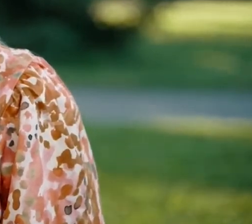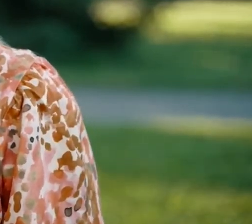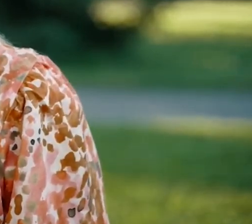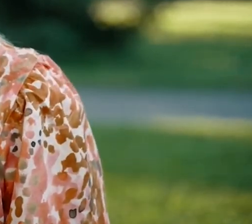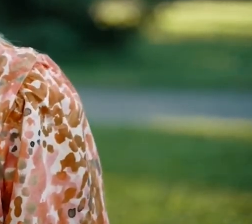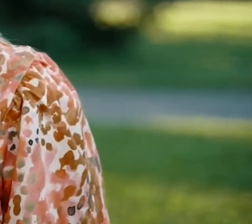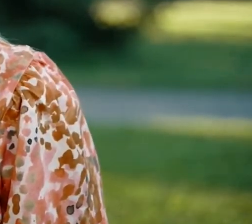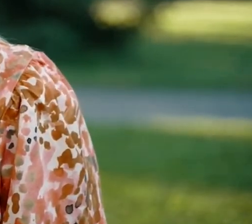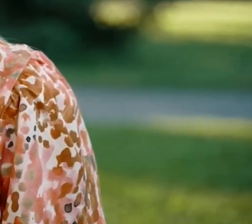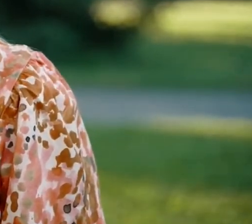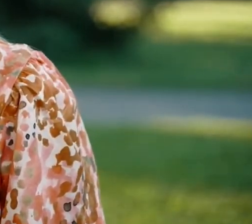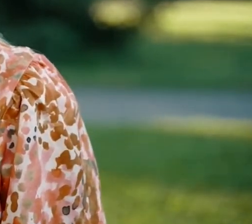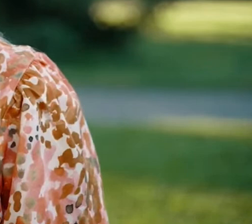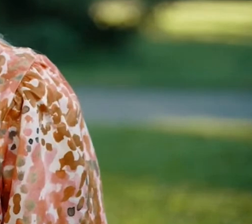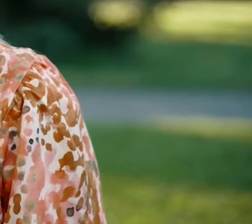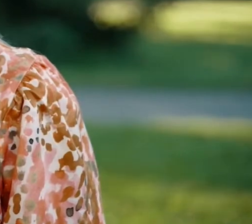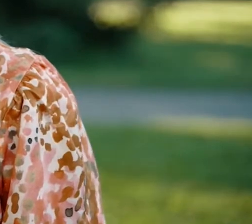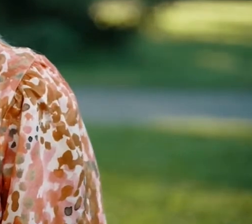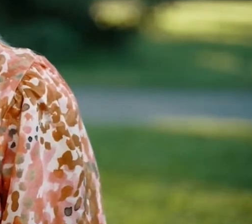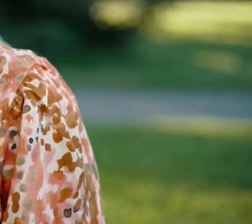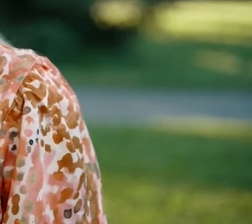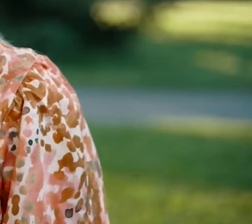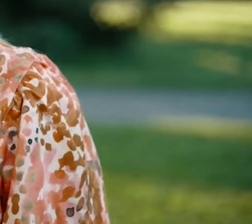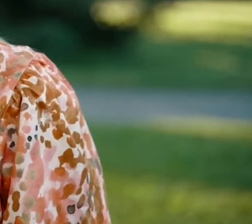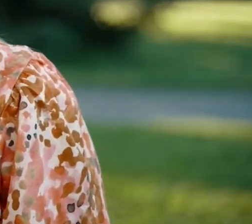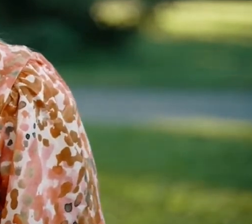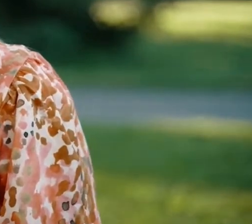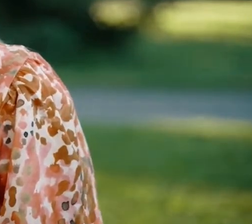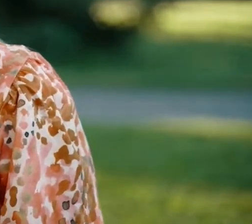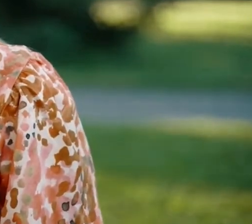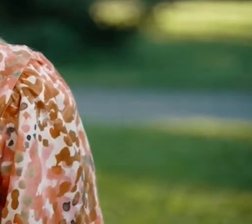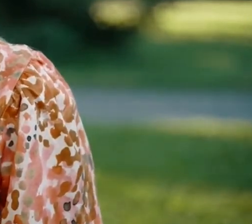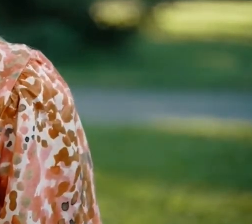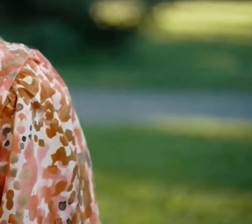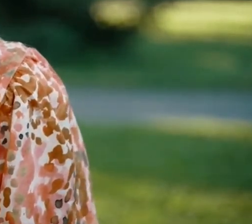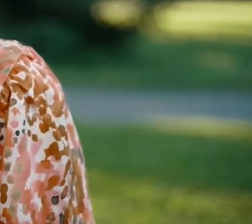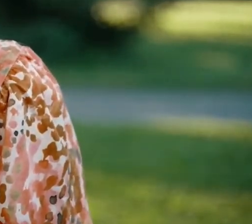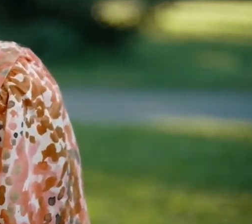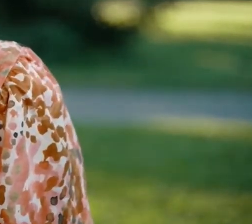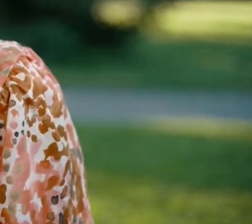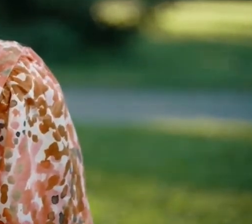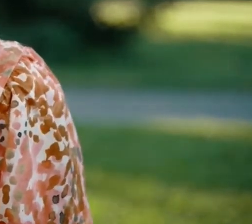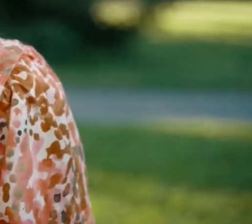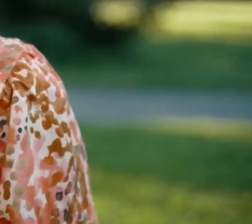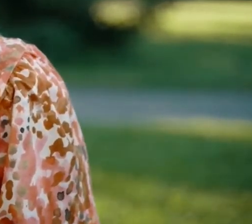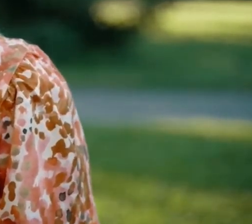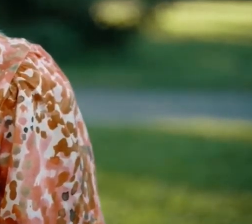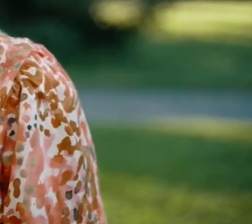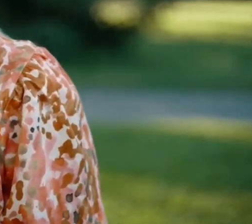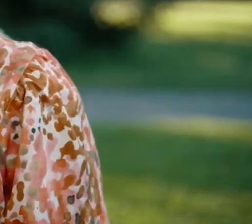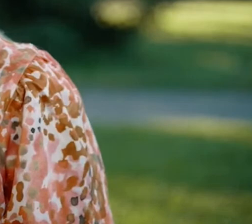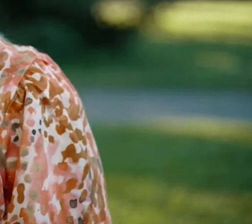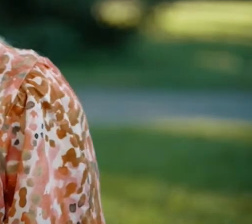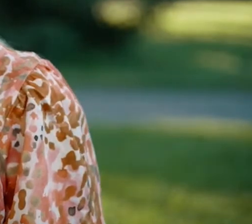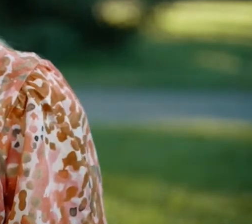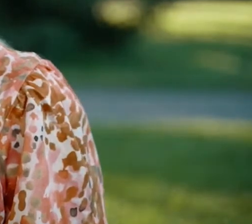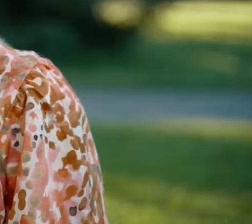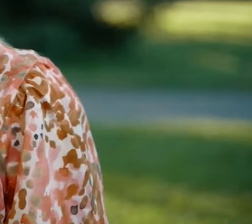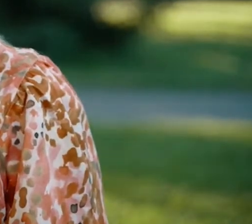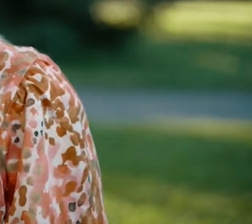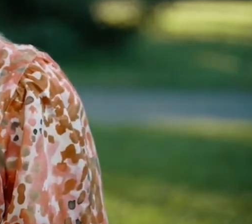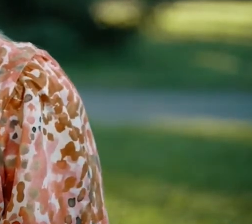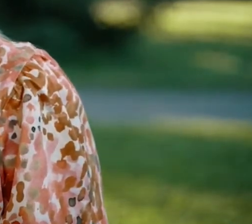and high living standards to do more, since our wealth has been built up with the unsustainable use of fossil